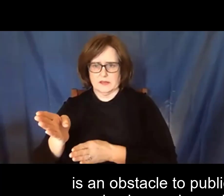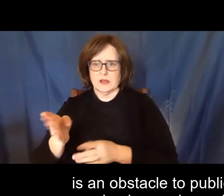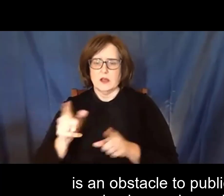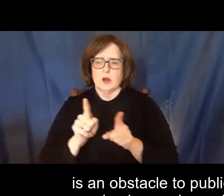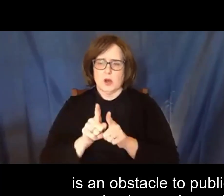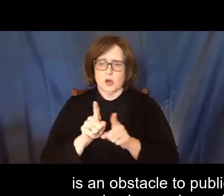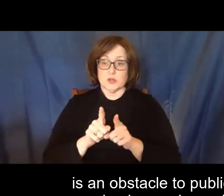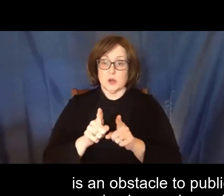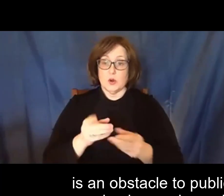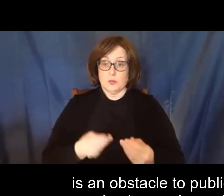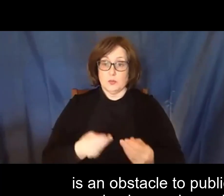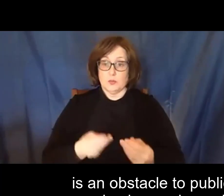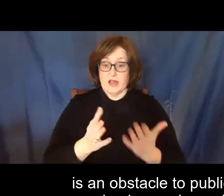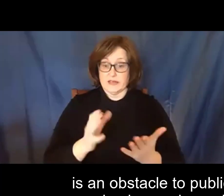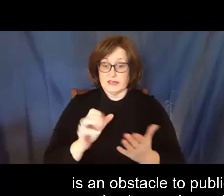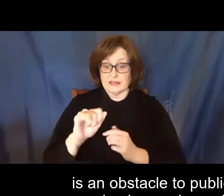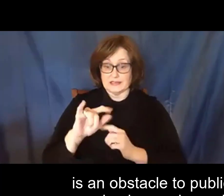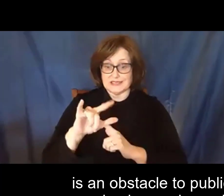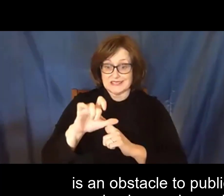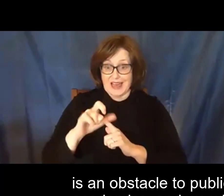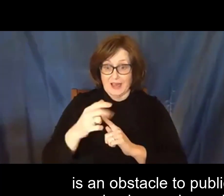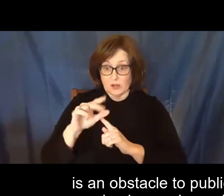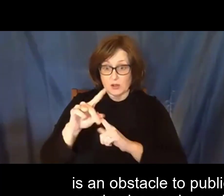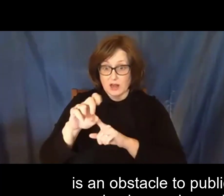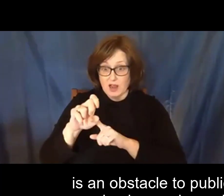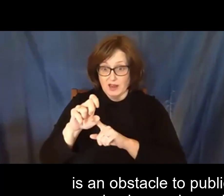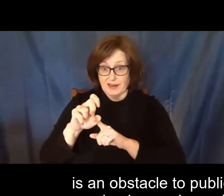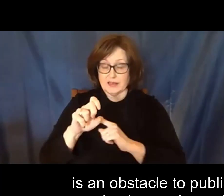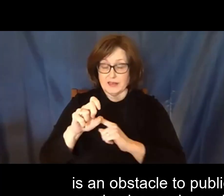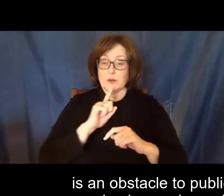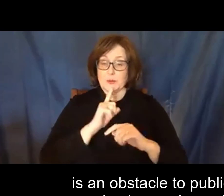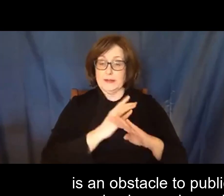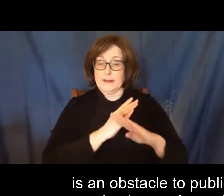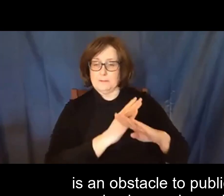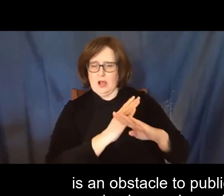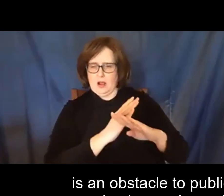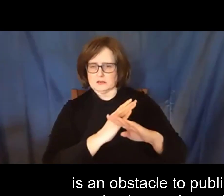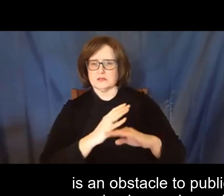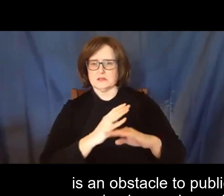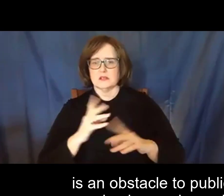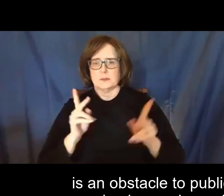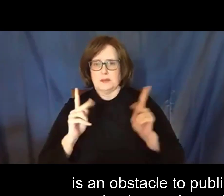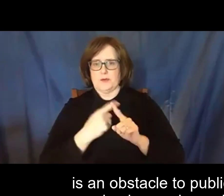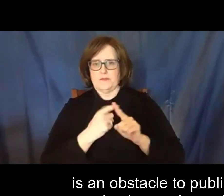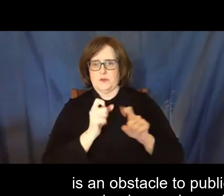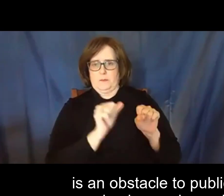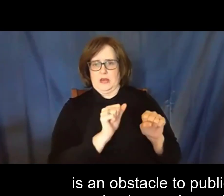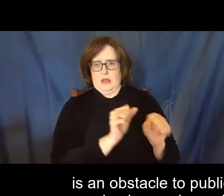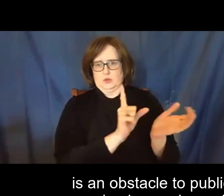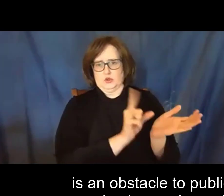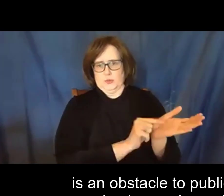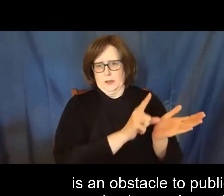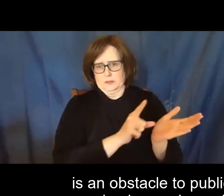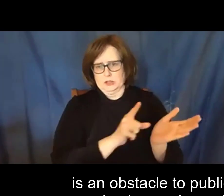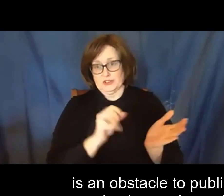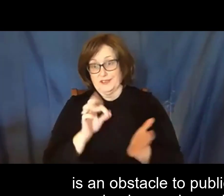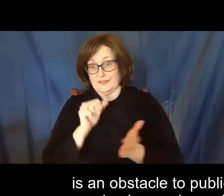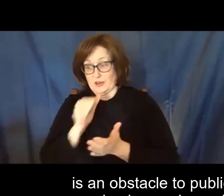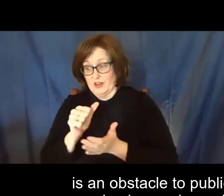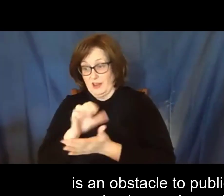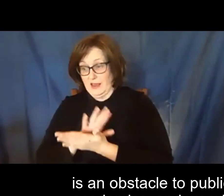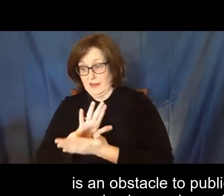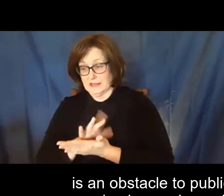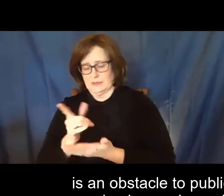to publication, especially for non-academics, and we will work with them on citations and format.